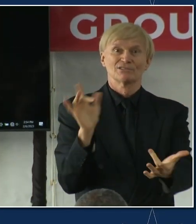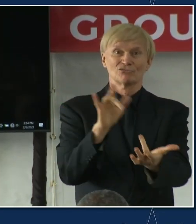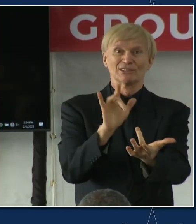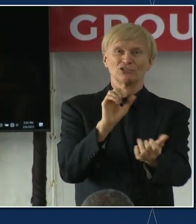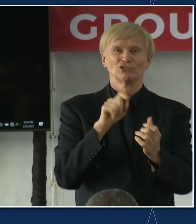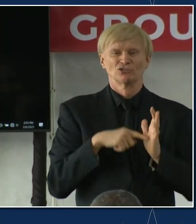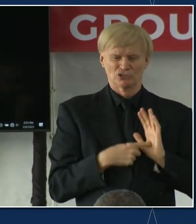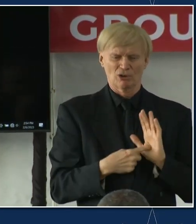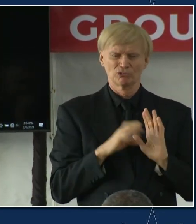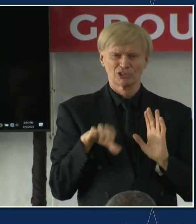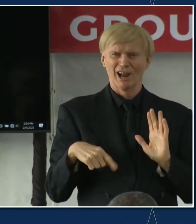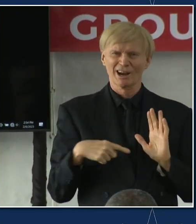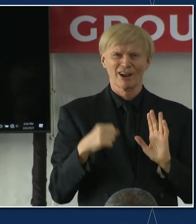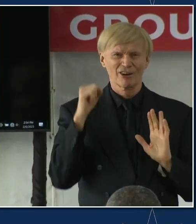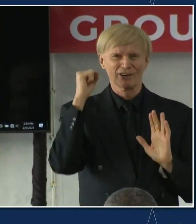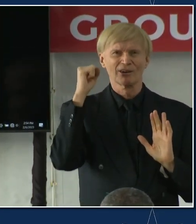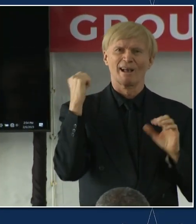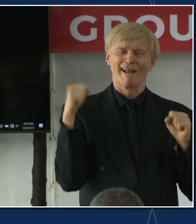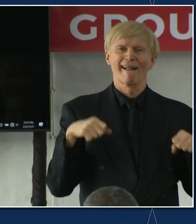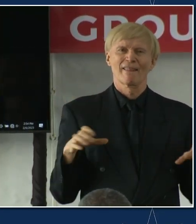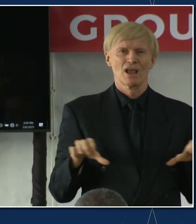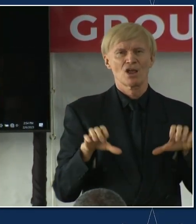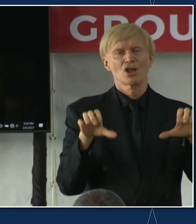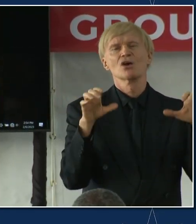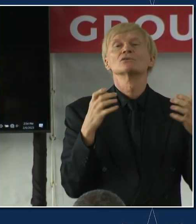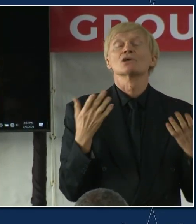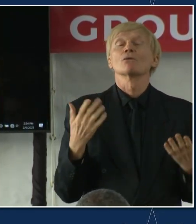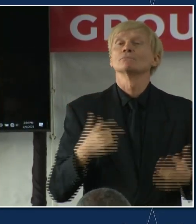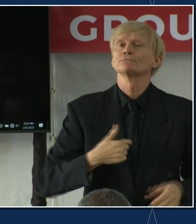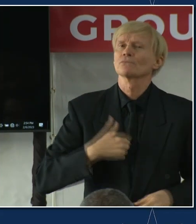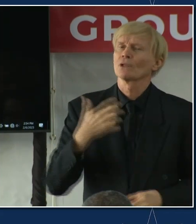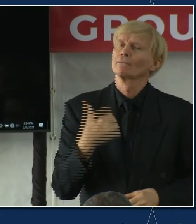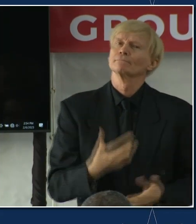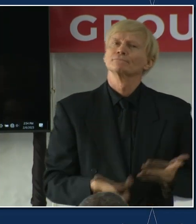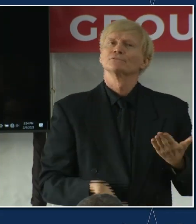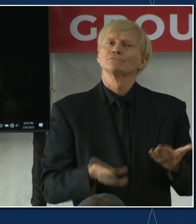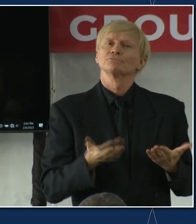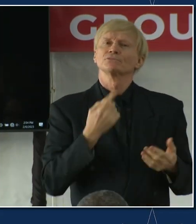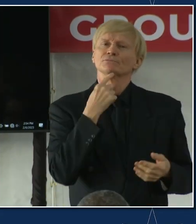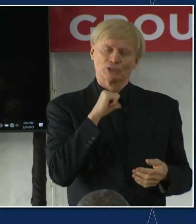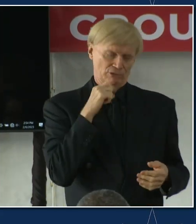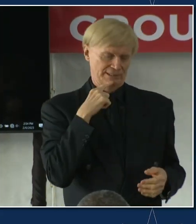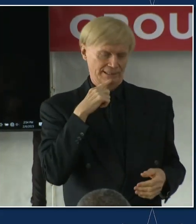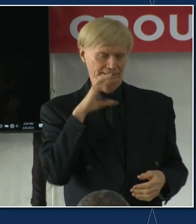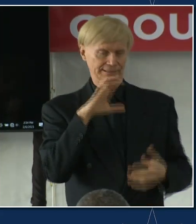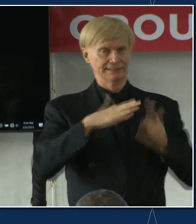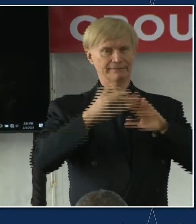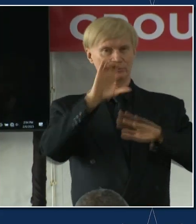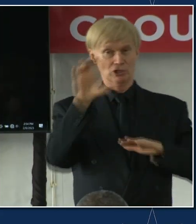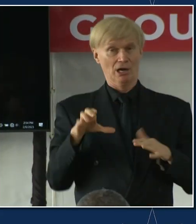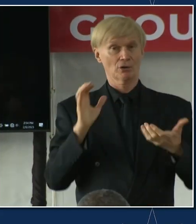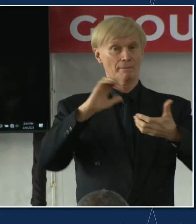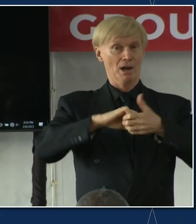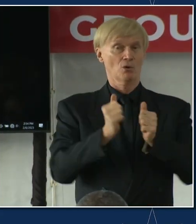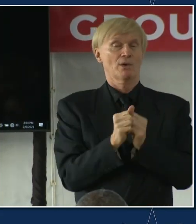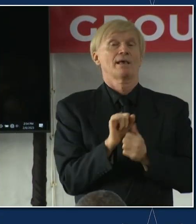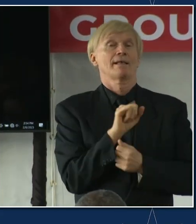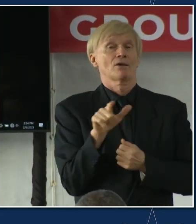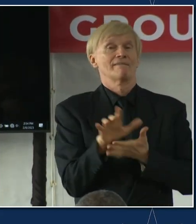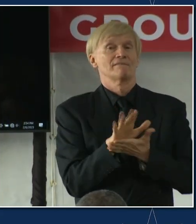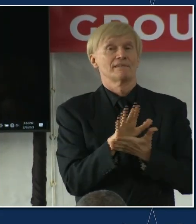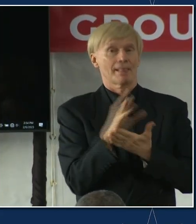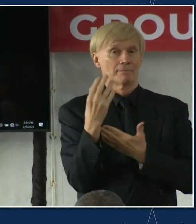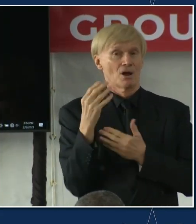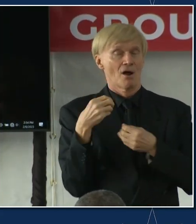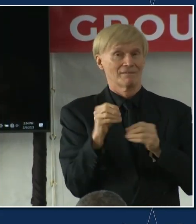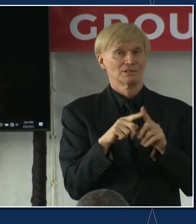do. And in that regard, I will say that I'm proud to say that the City of Chicago partners with the Illinois Film Office to